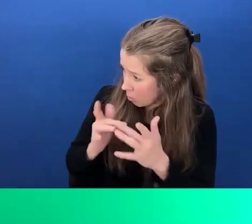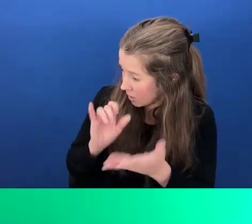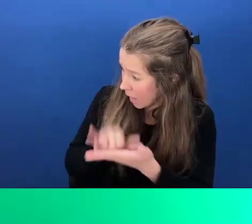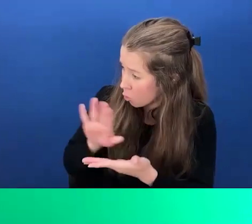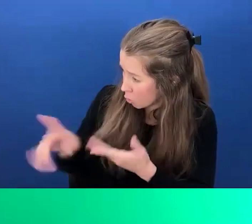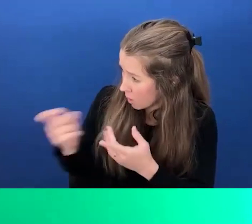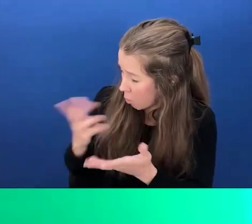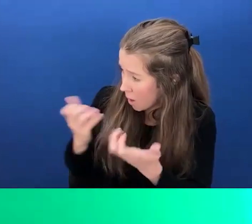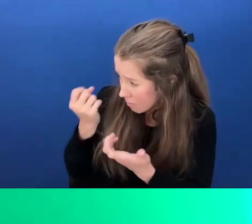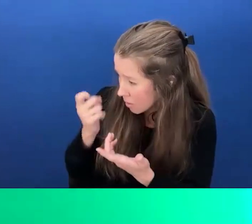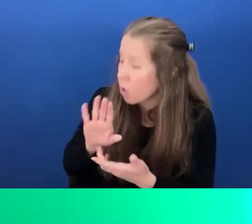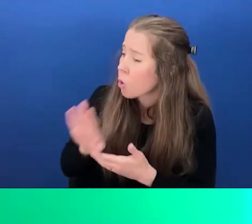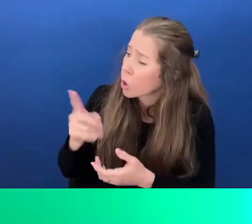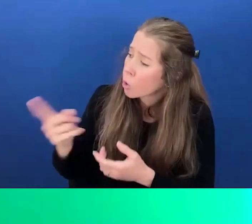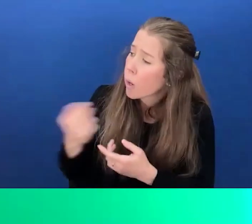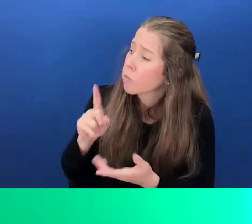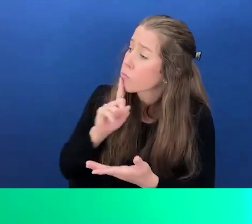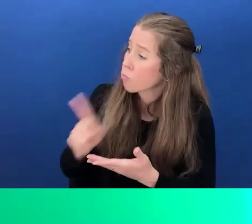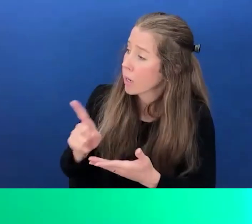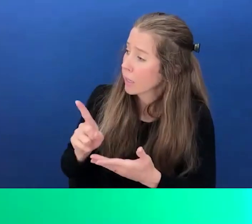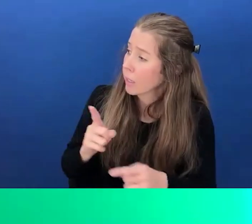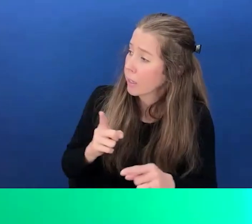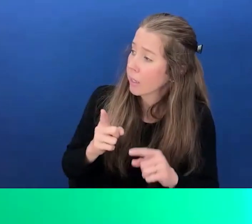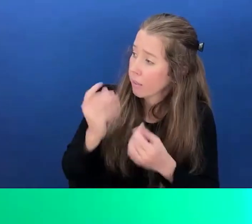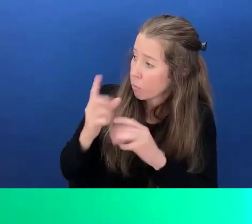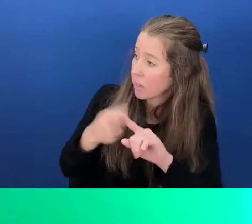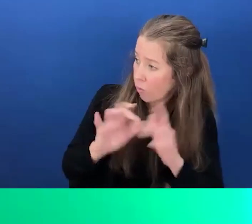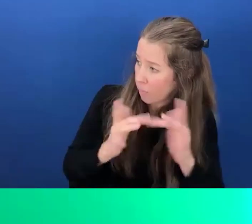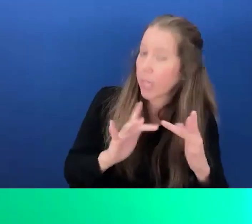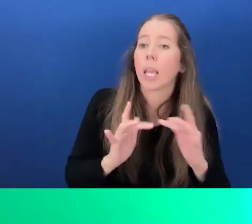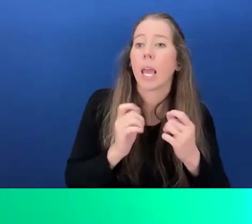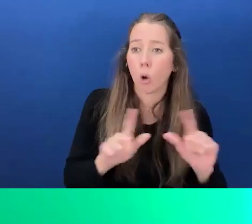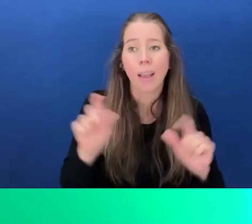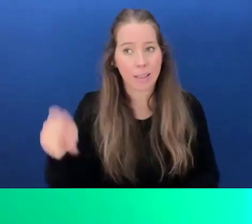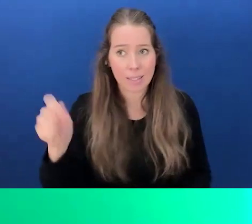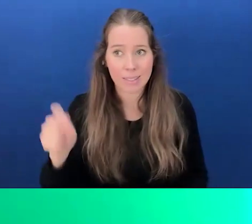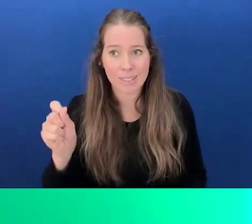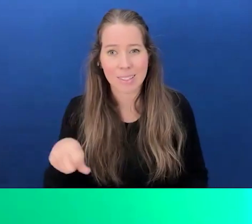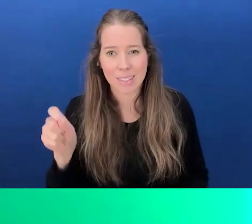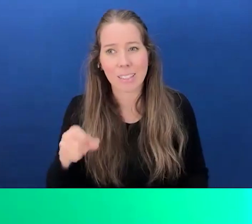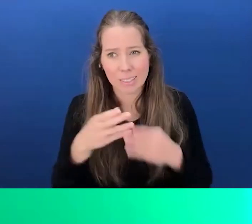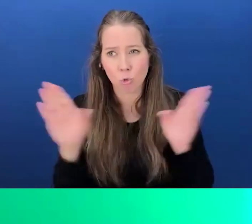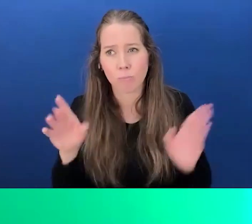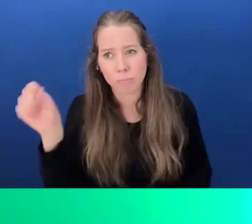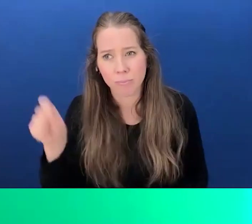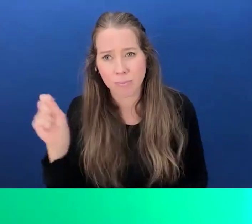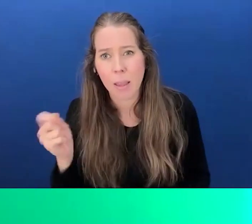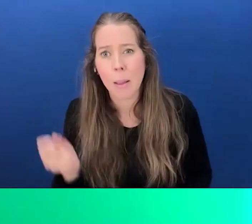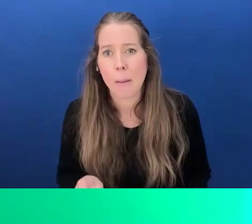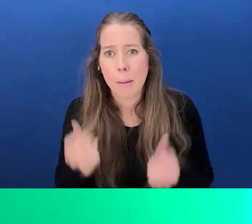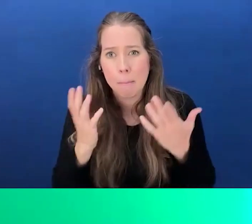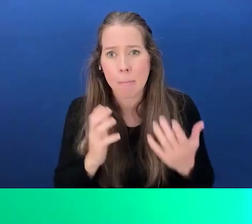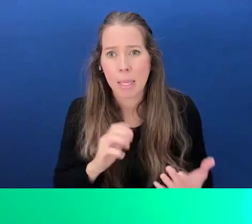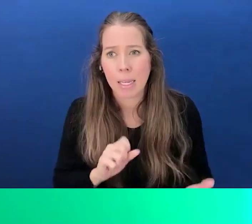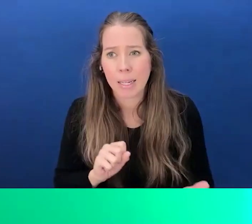me understand. So your question is that really where it's getting the information? Yes. Yeah. So in general, yes, there are many ways that these things